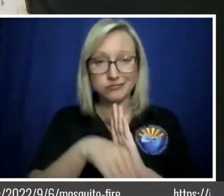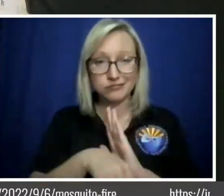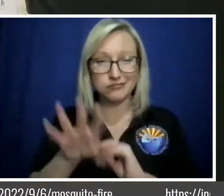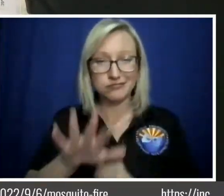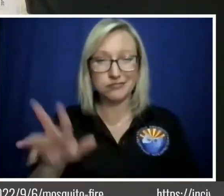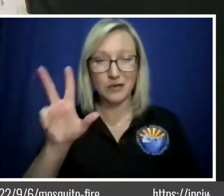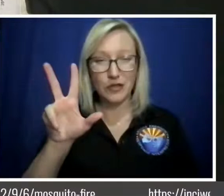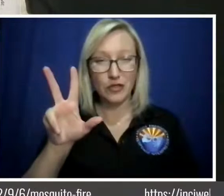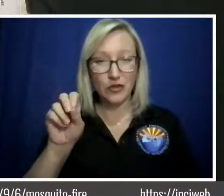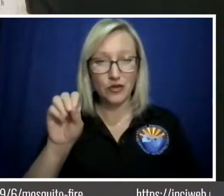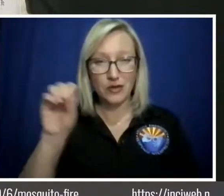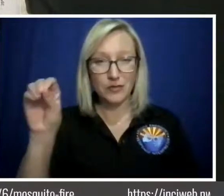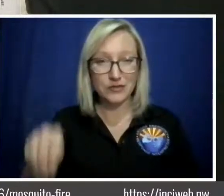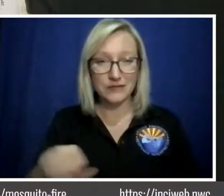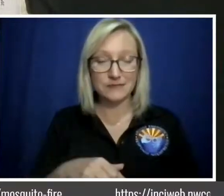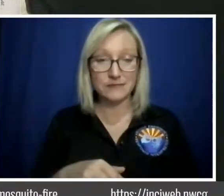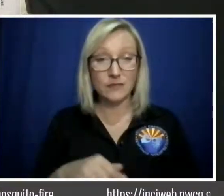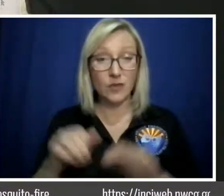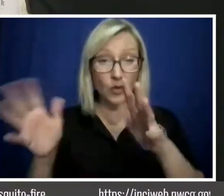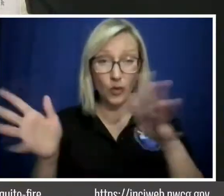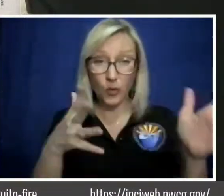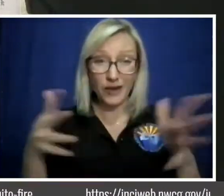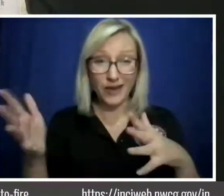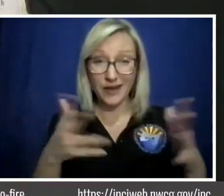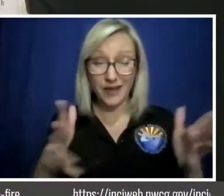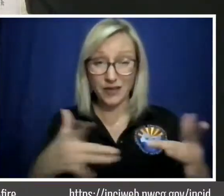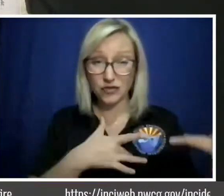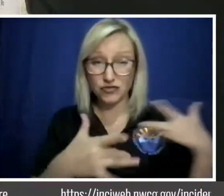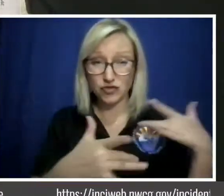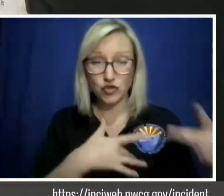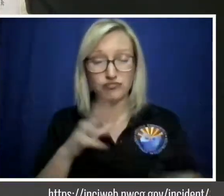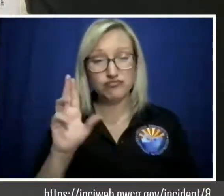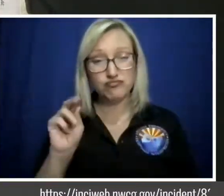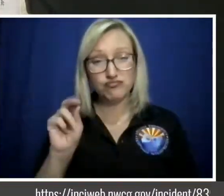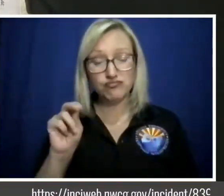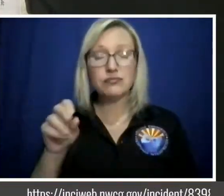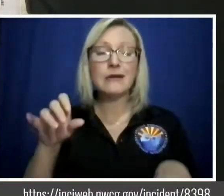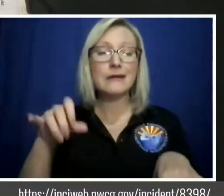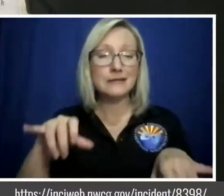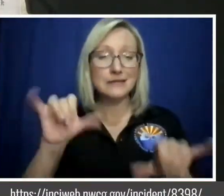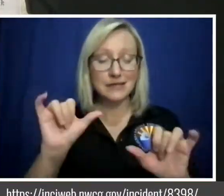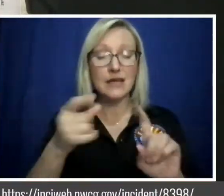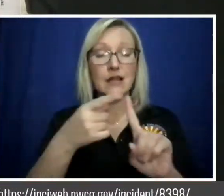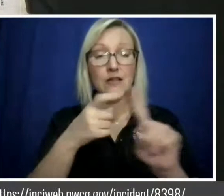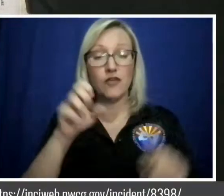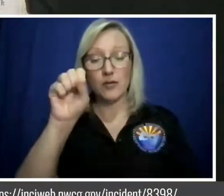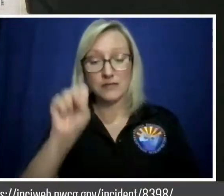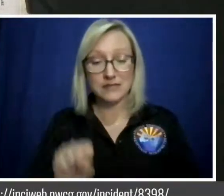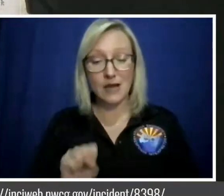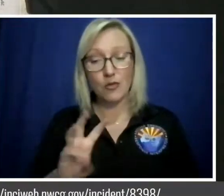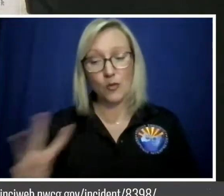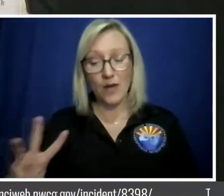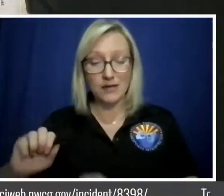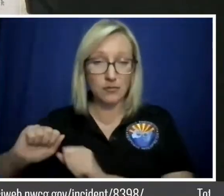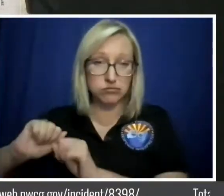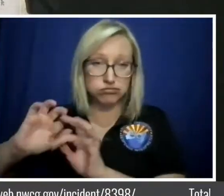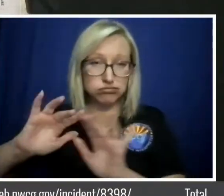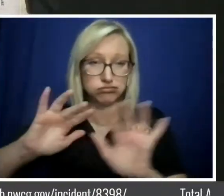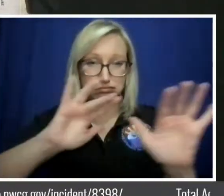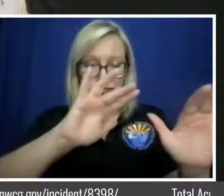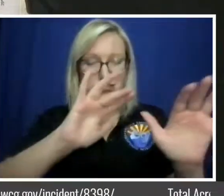real strong wind events. It looks like we're still going to be in this southwest flow pattern that we've been in for a while prior to this